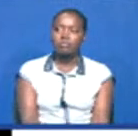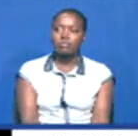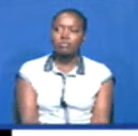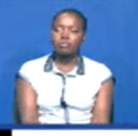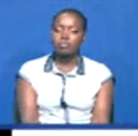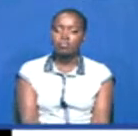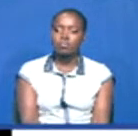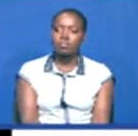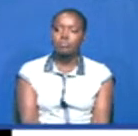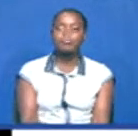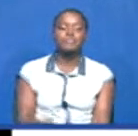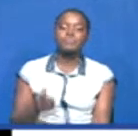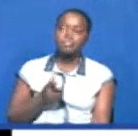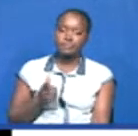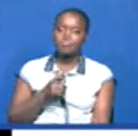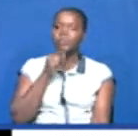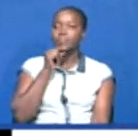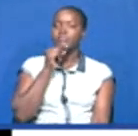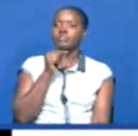Ladies and gentlemen,